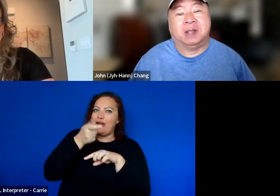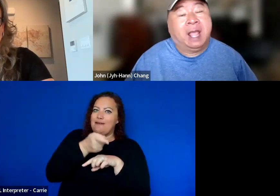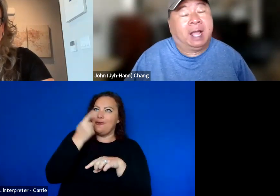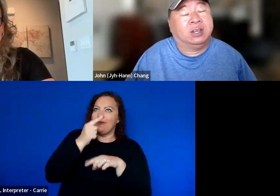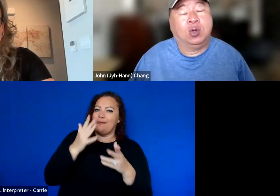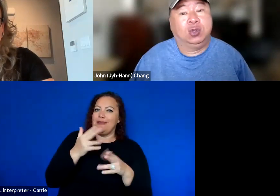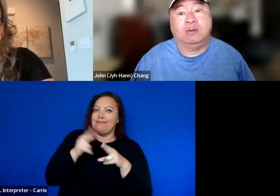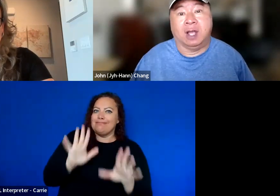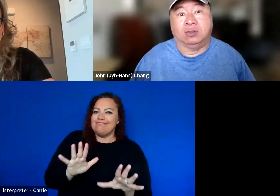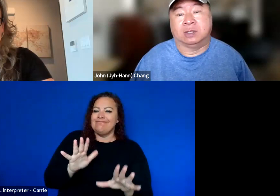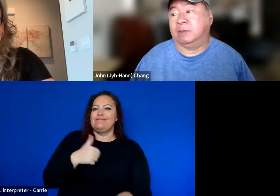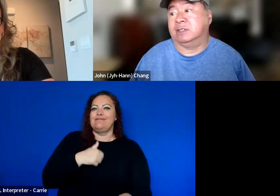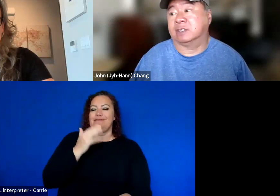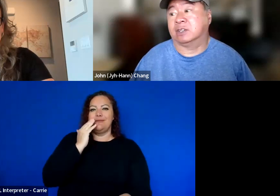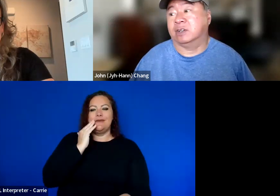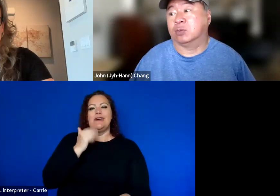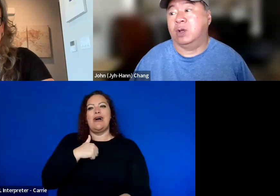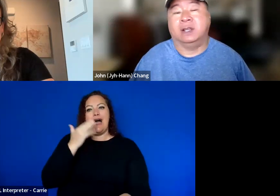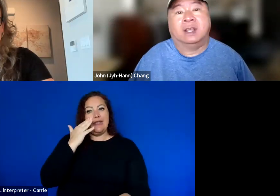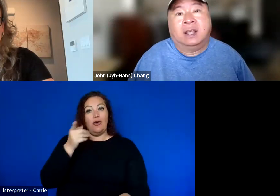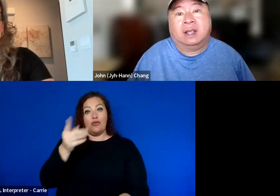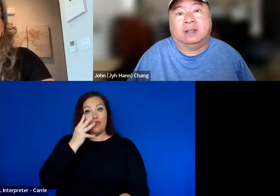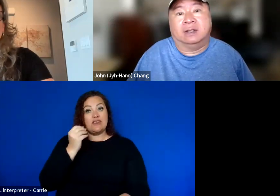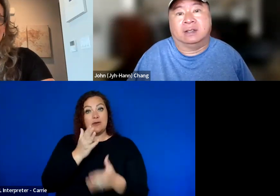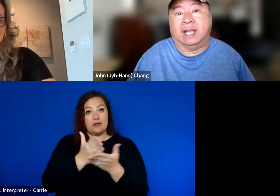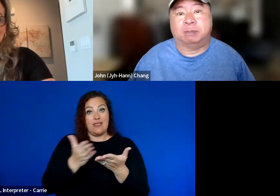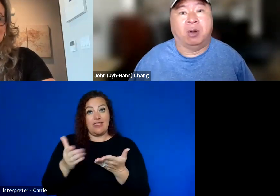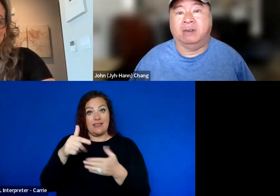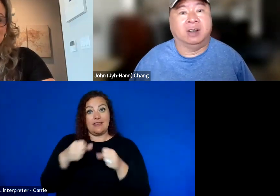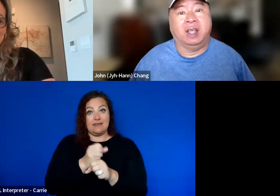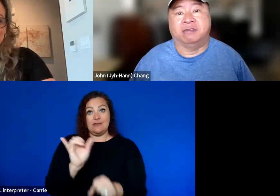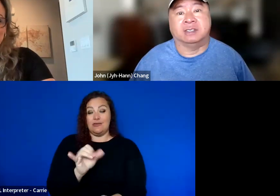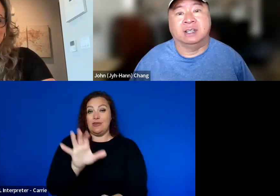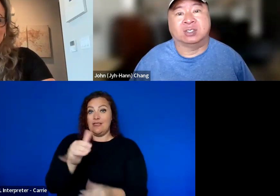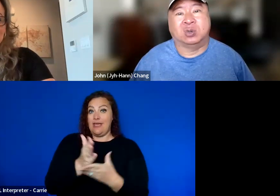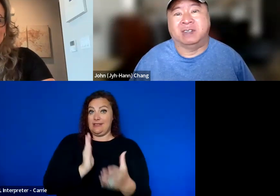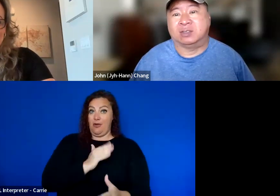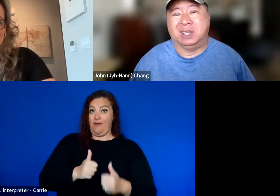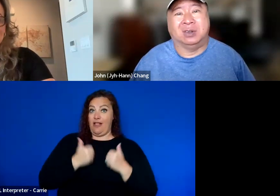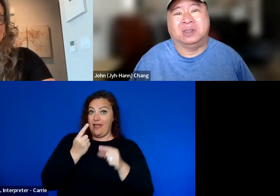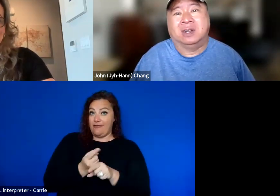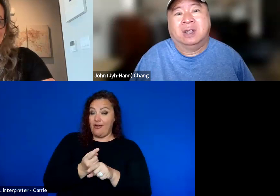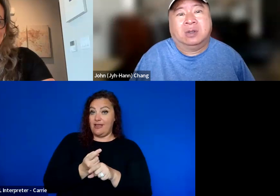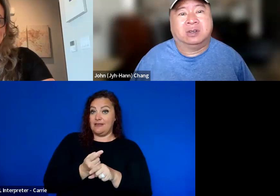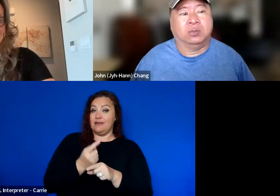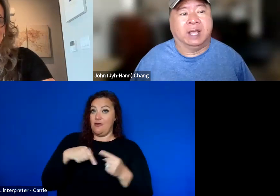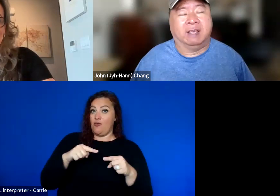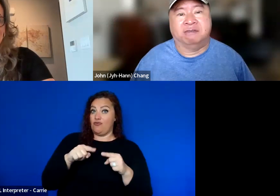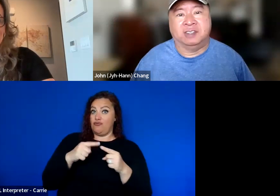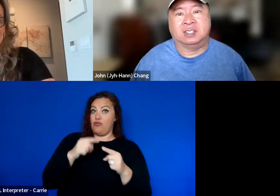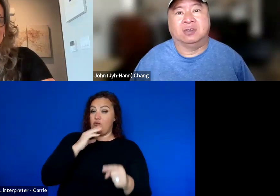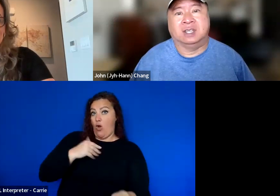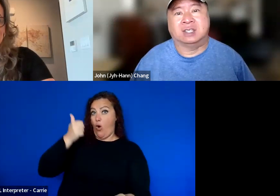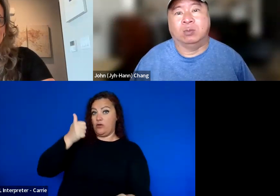more independent. I know you've gone through some things this year as well, and that's part of our life, isn't it? Sort of as we get older, we